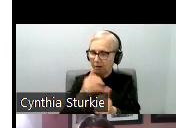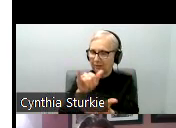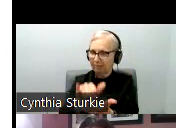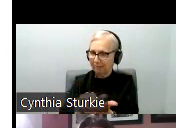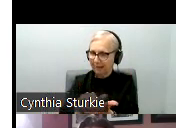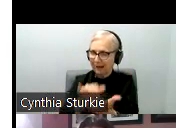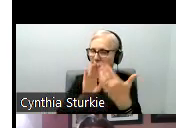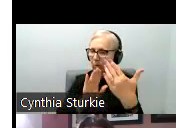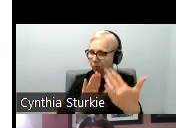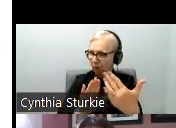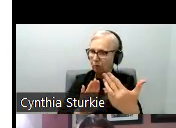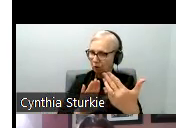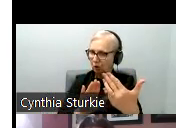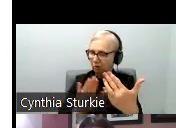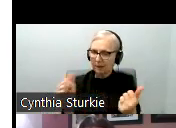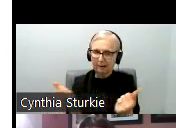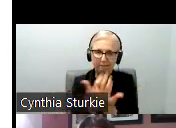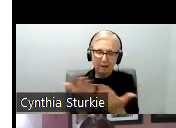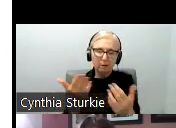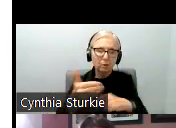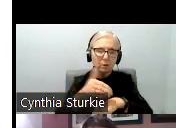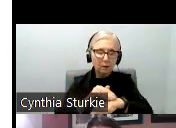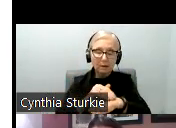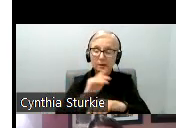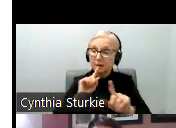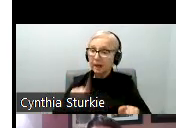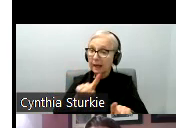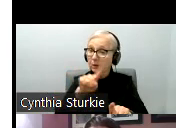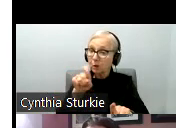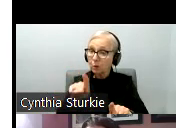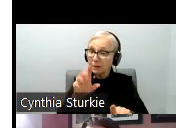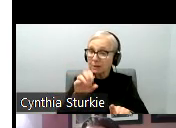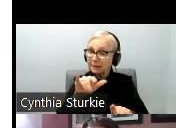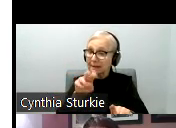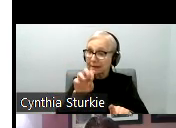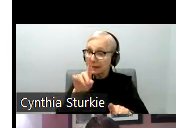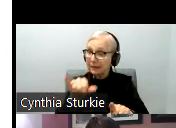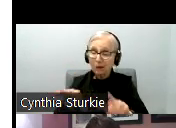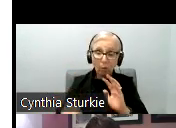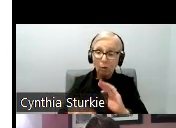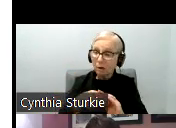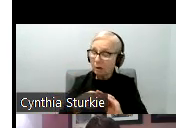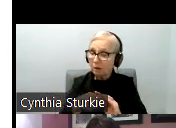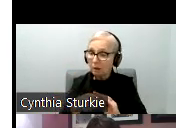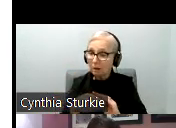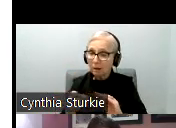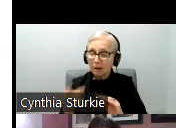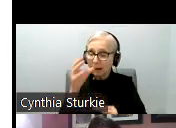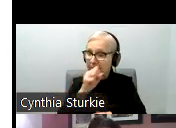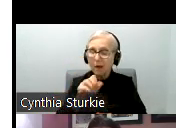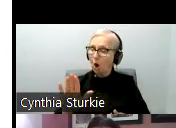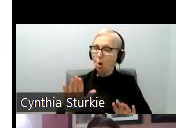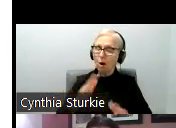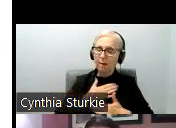of approach to make sure that everything was covered. Does that answer your question, Cindy, or is there something I'm missing in there? Marian, I appreciate